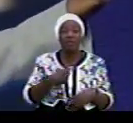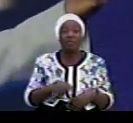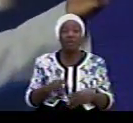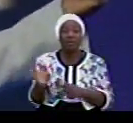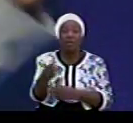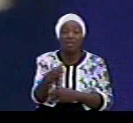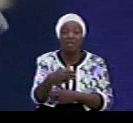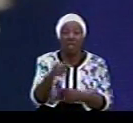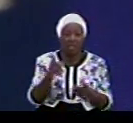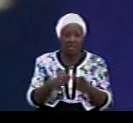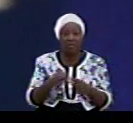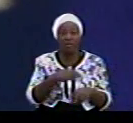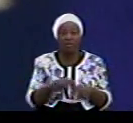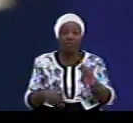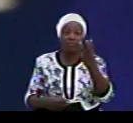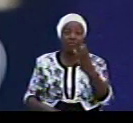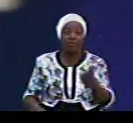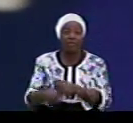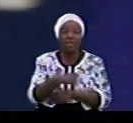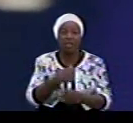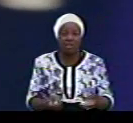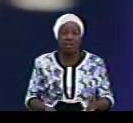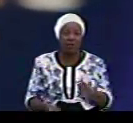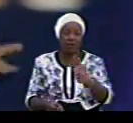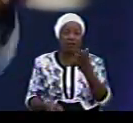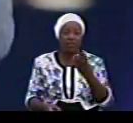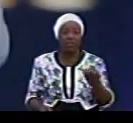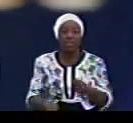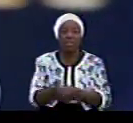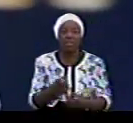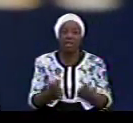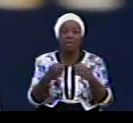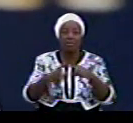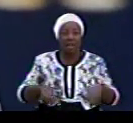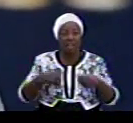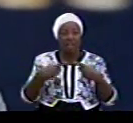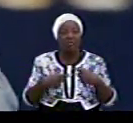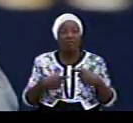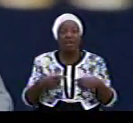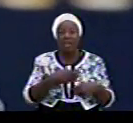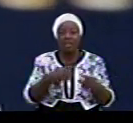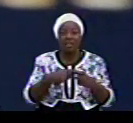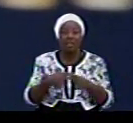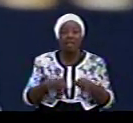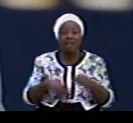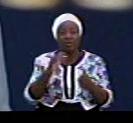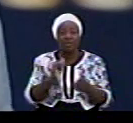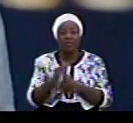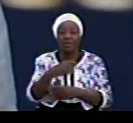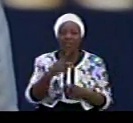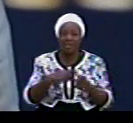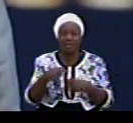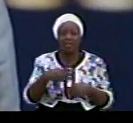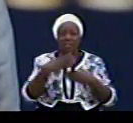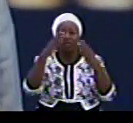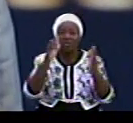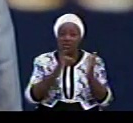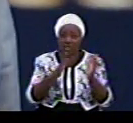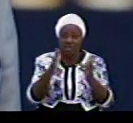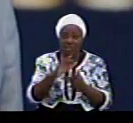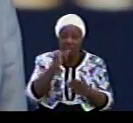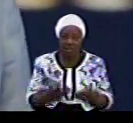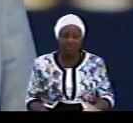came alive out of that whale. Jesus is risen. Your Savior has risen.